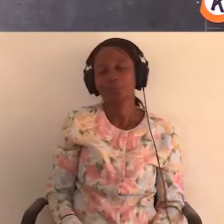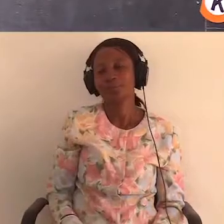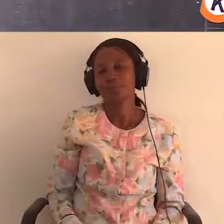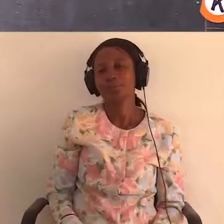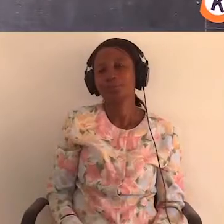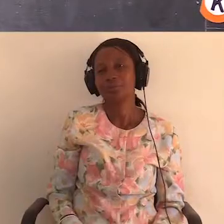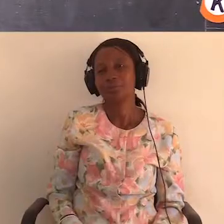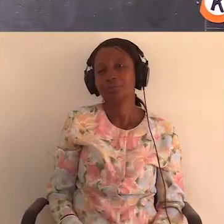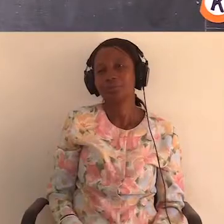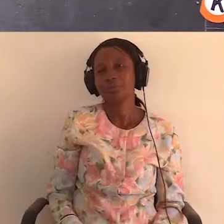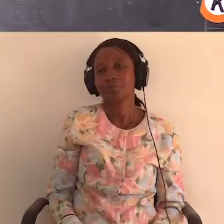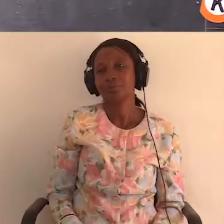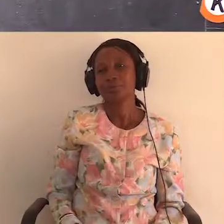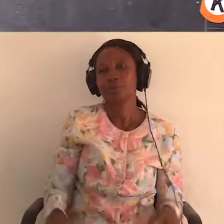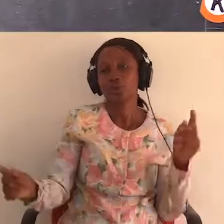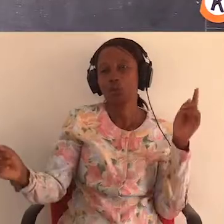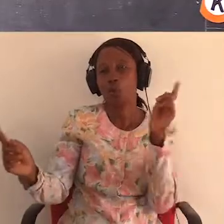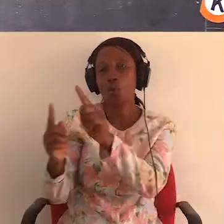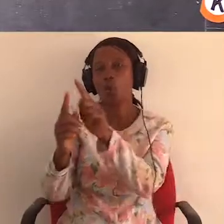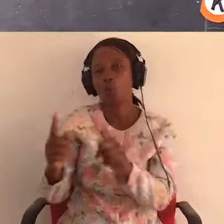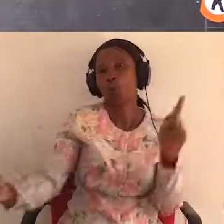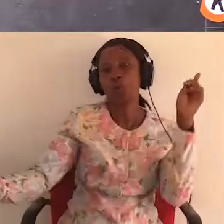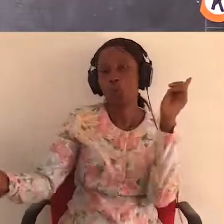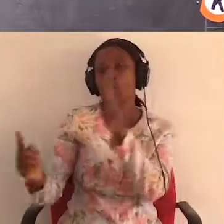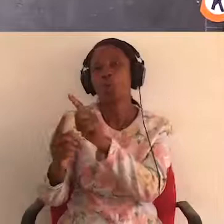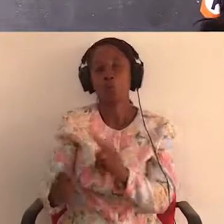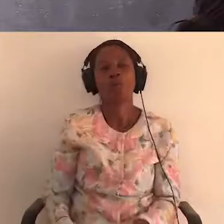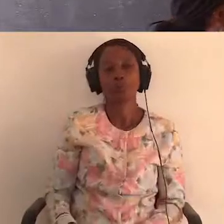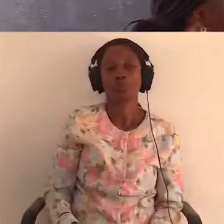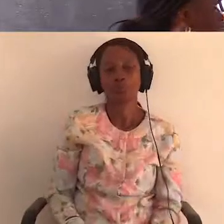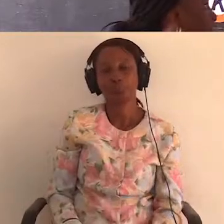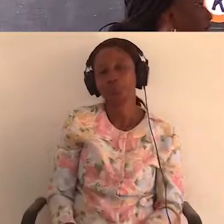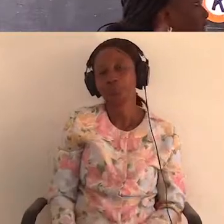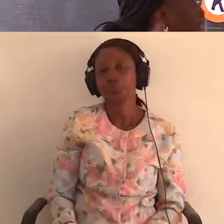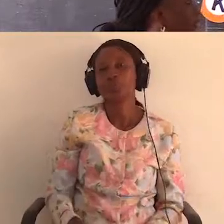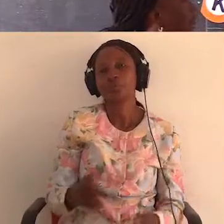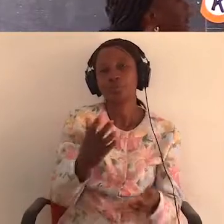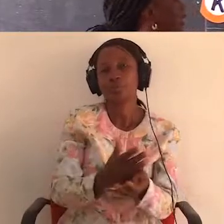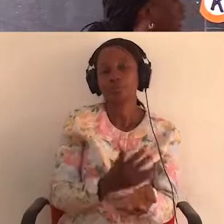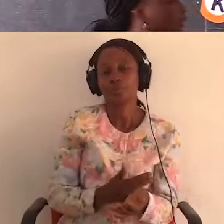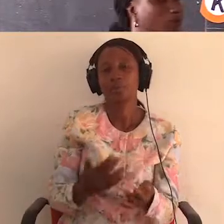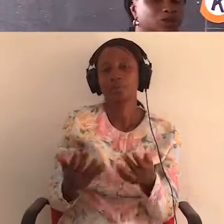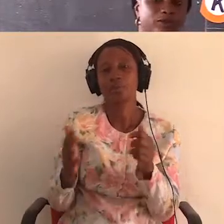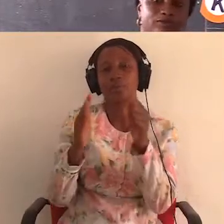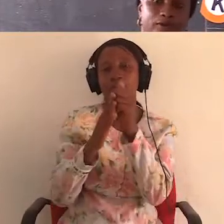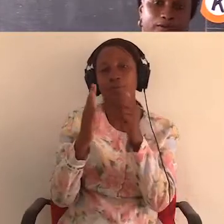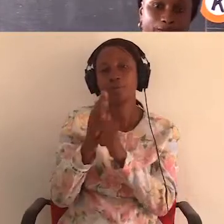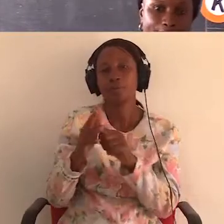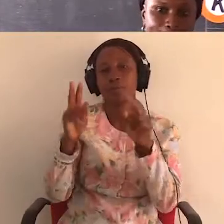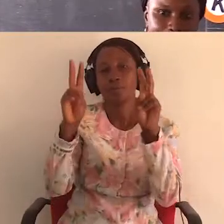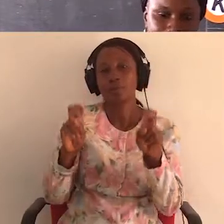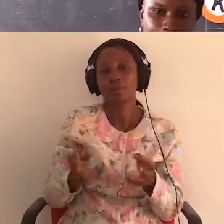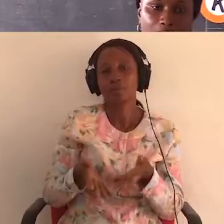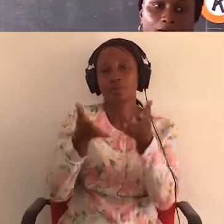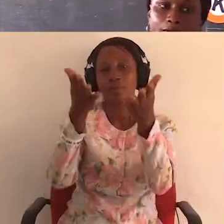goal. So now, before we end our lesson, I am going to give you a